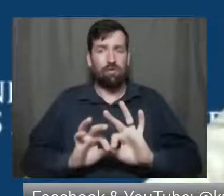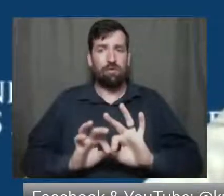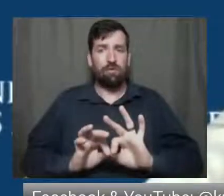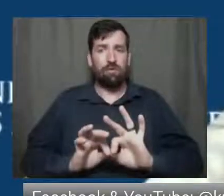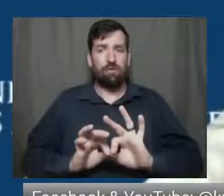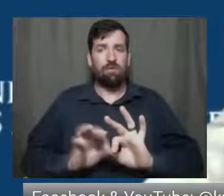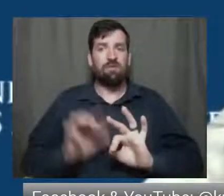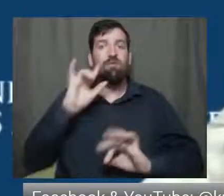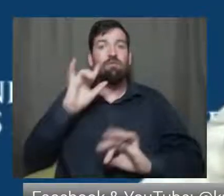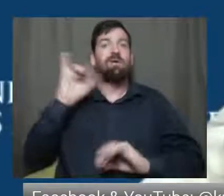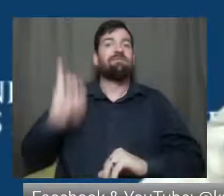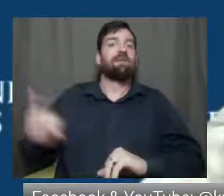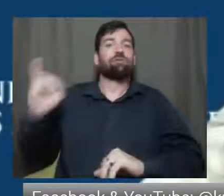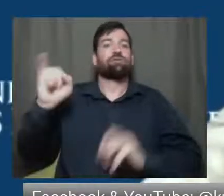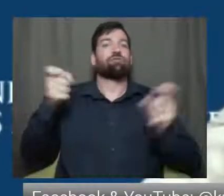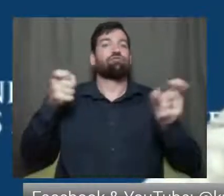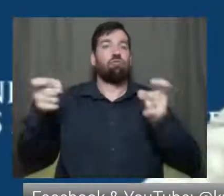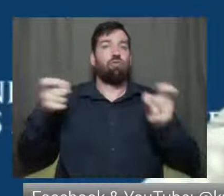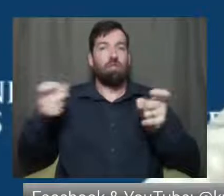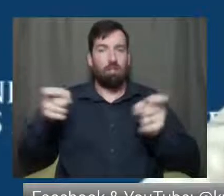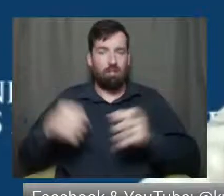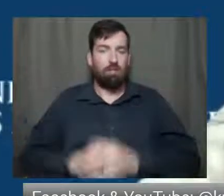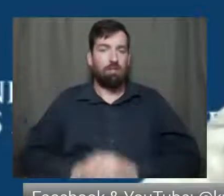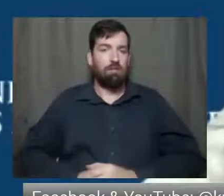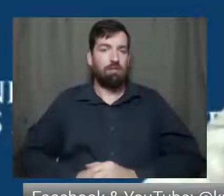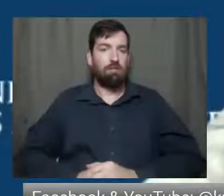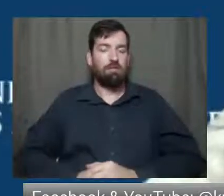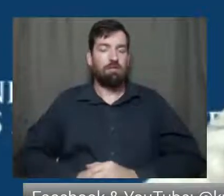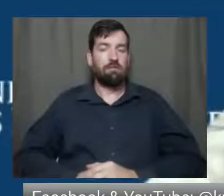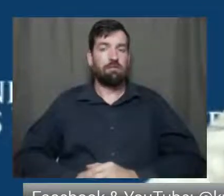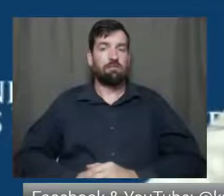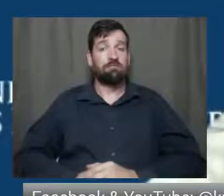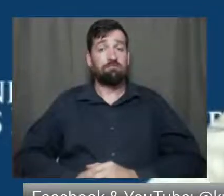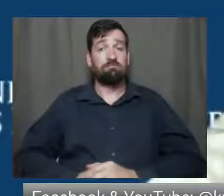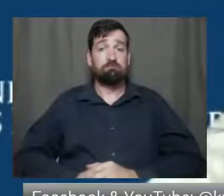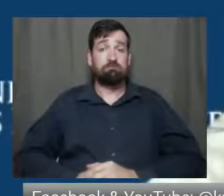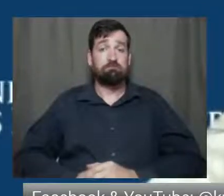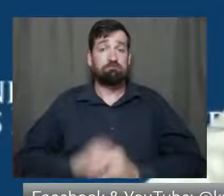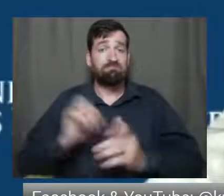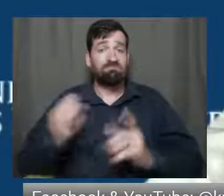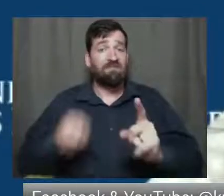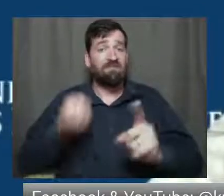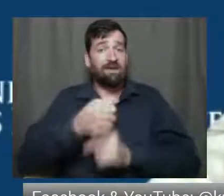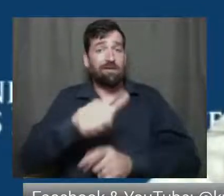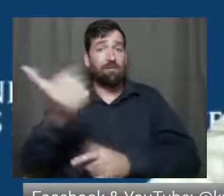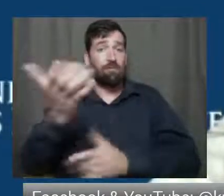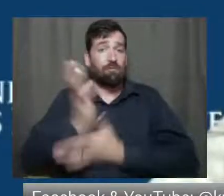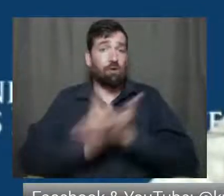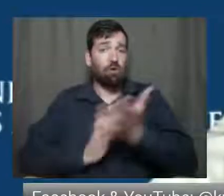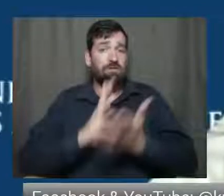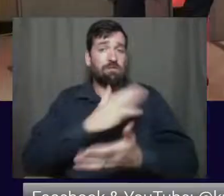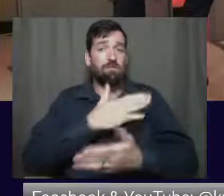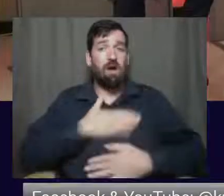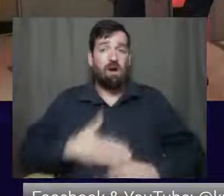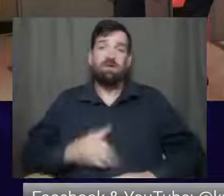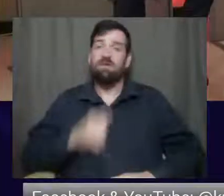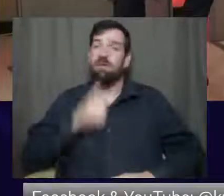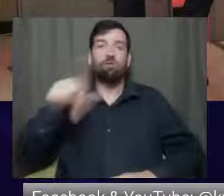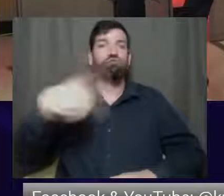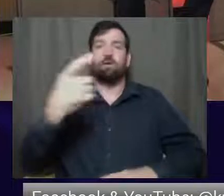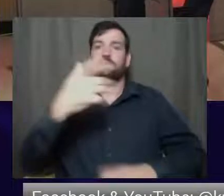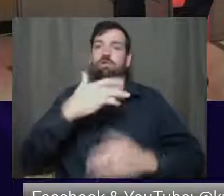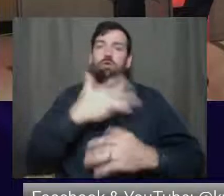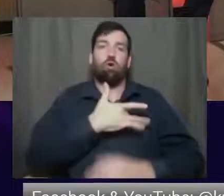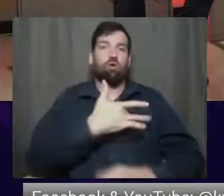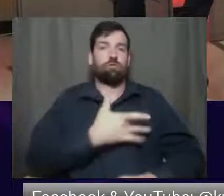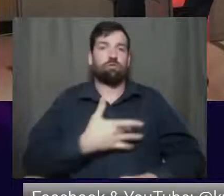infection control. So it does affect other parts of your body other than your heart. Mike wants